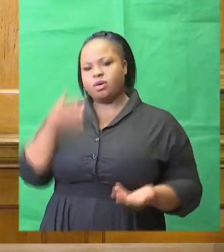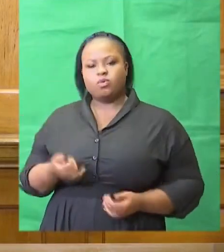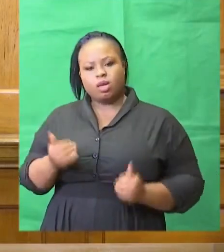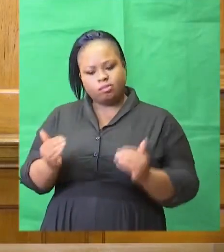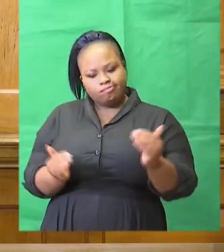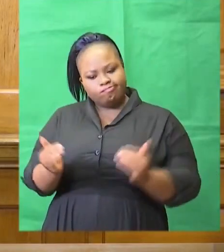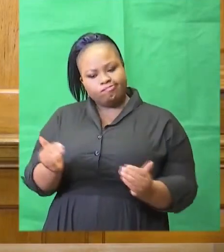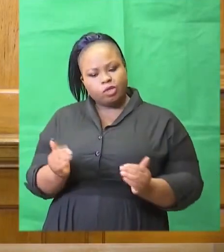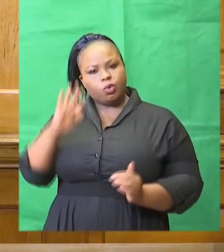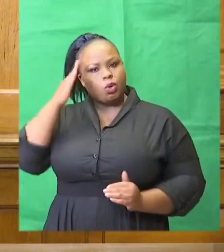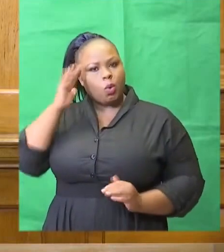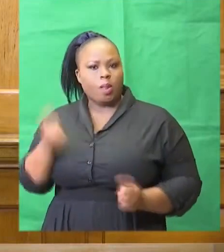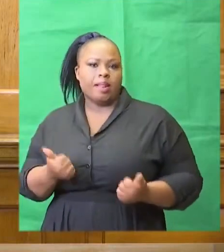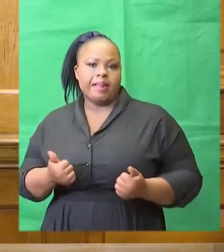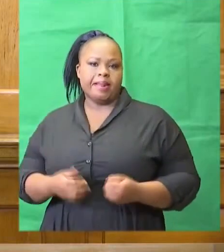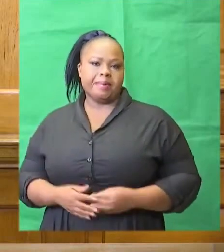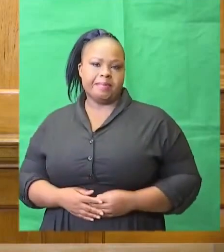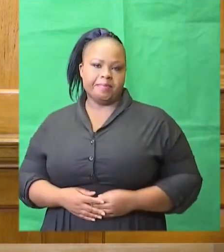this pandemic,